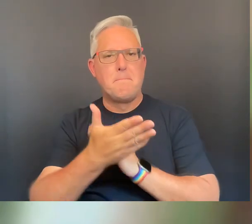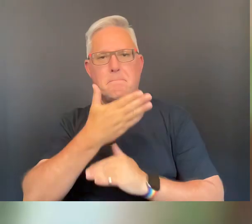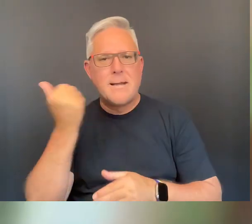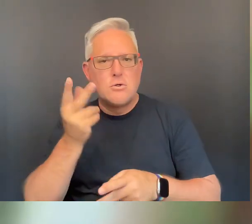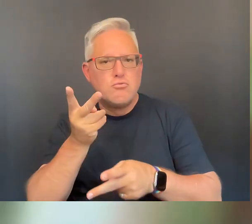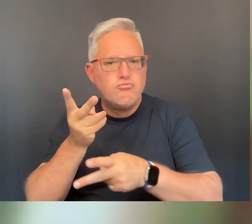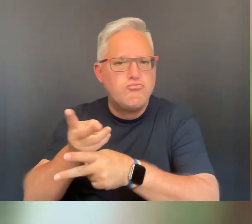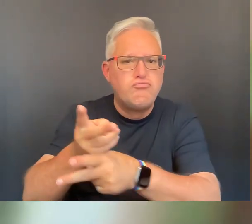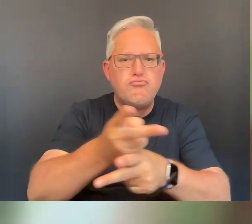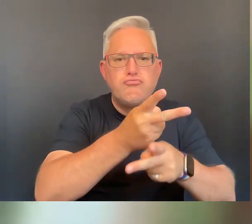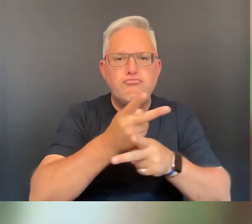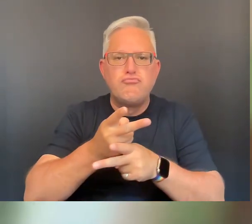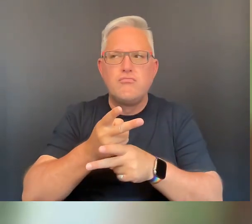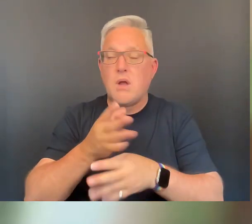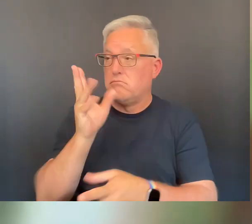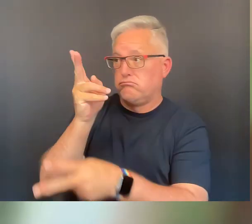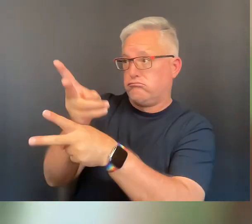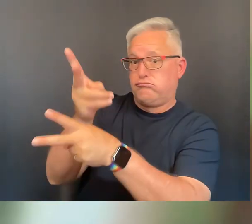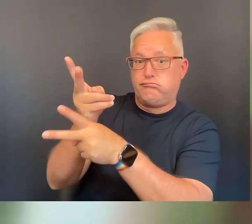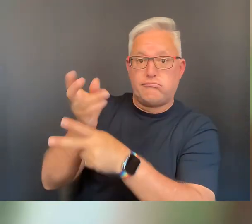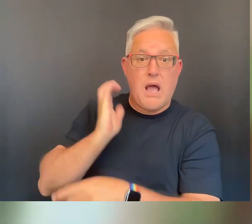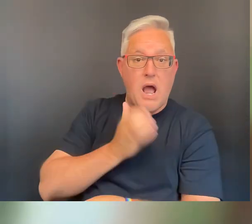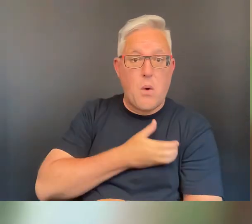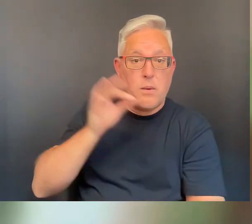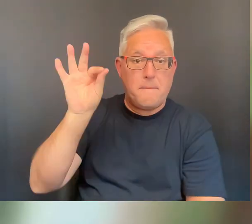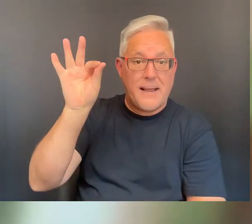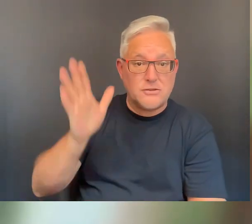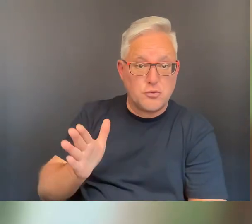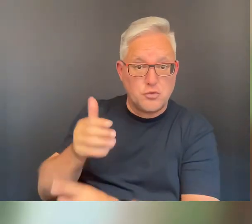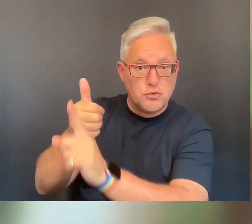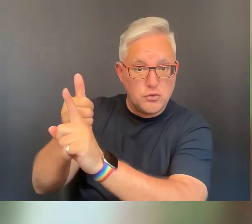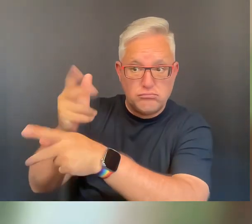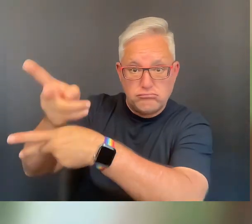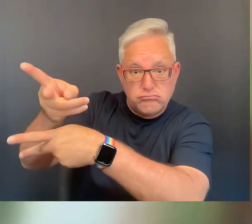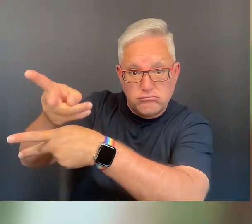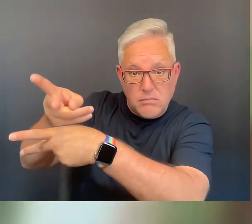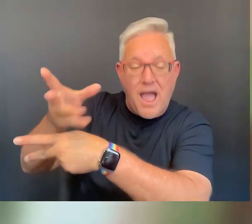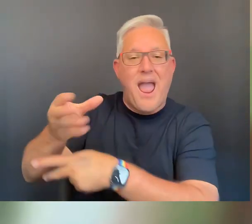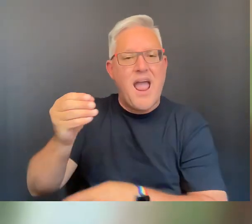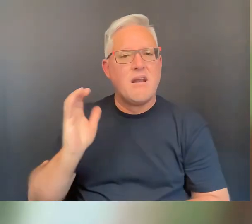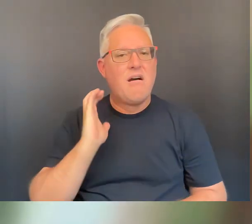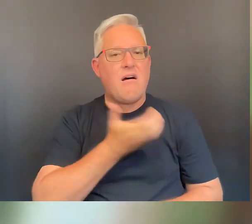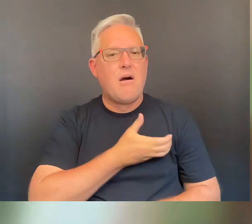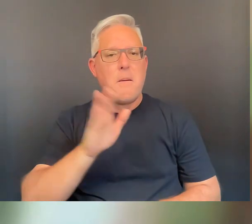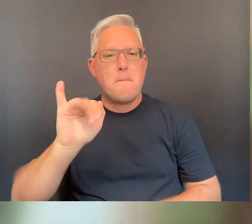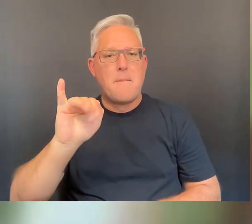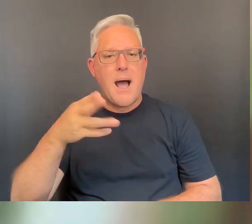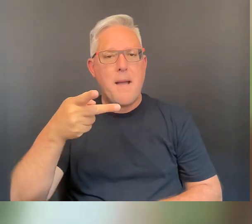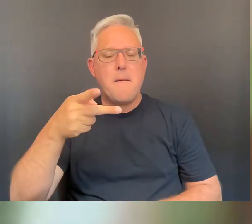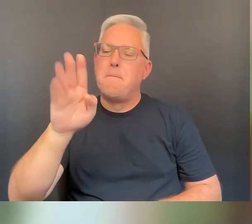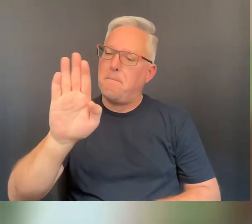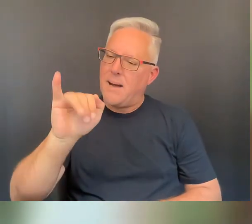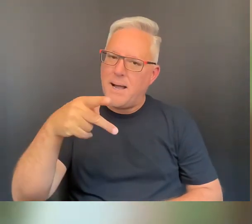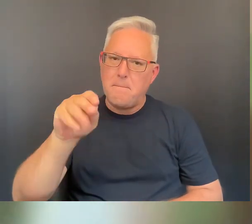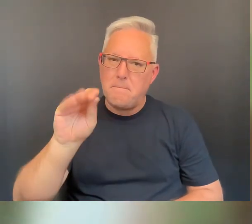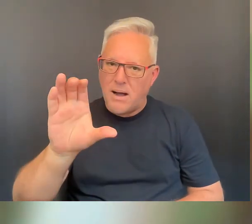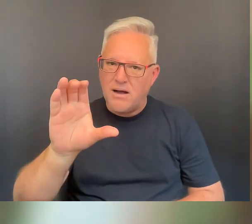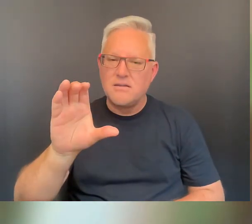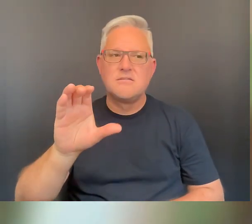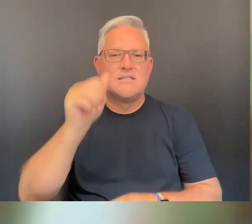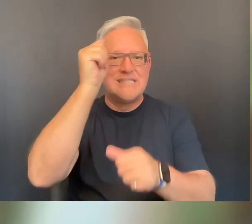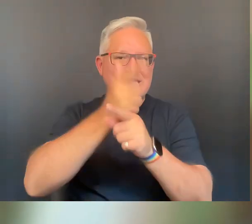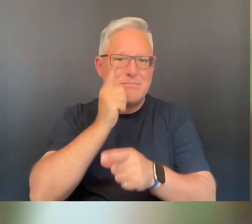better stewards, how we can take care of our pastor and our fellow BIPOC siblings in the